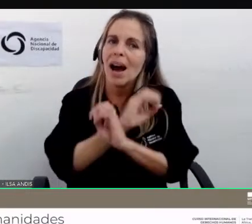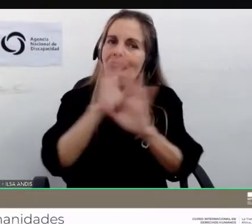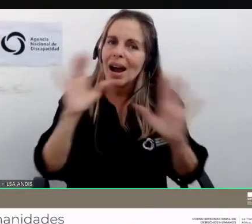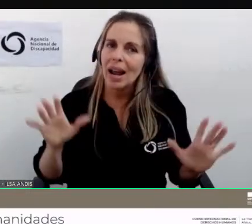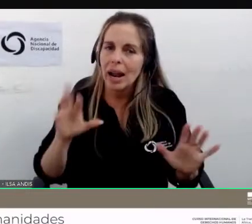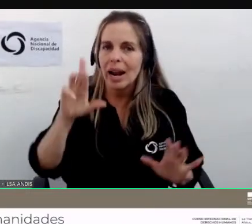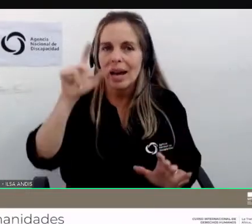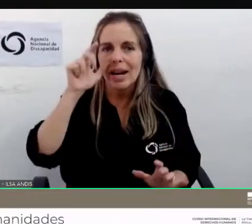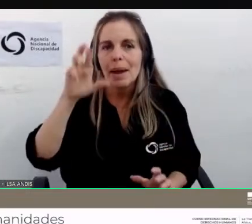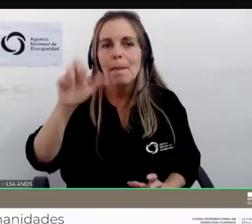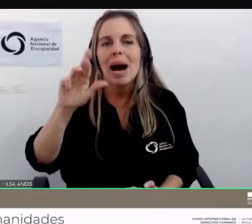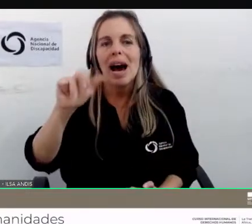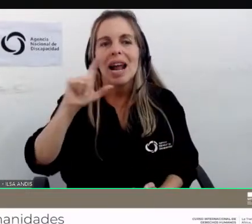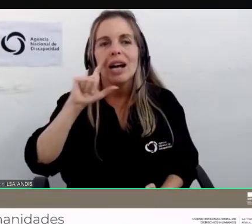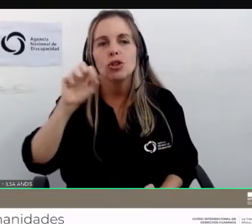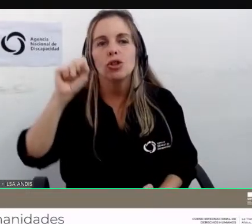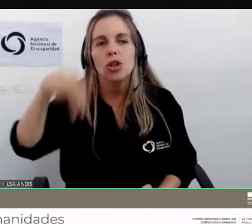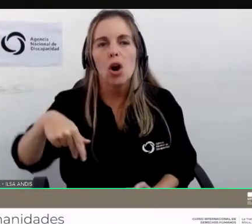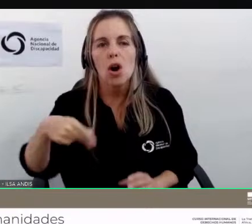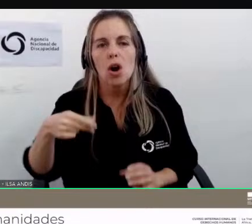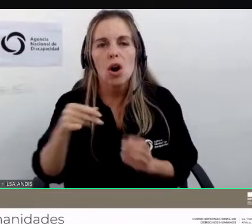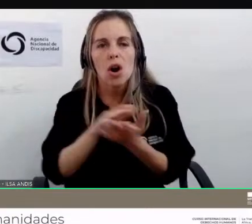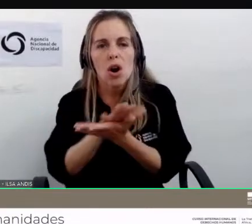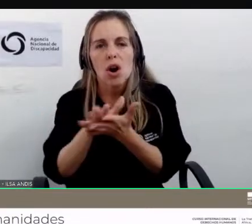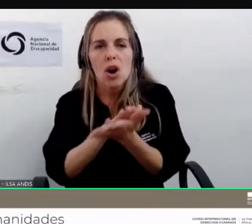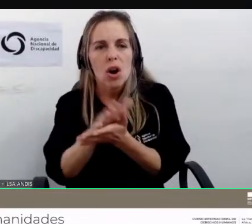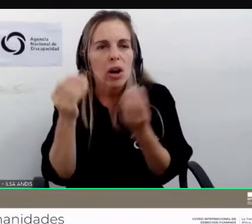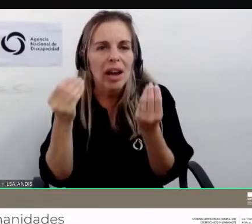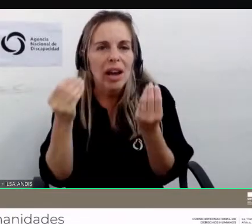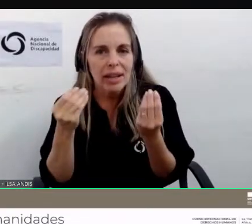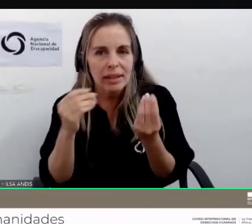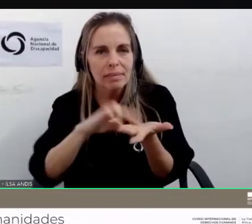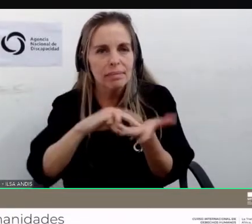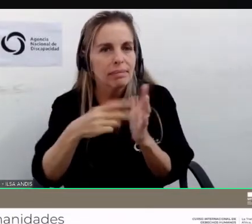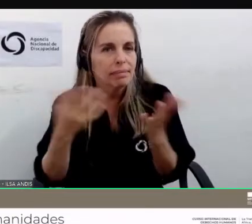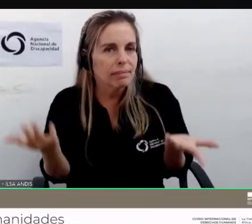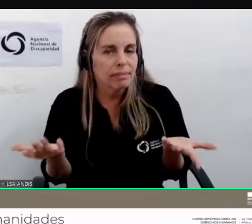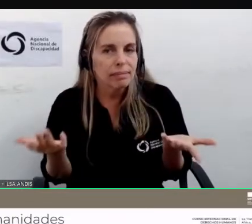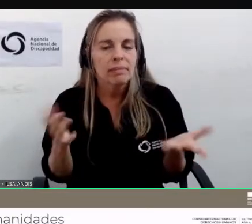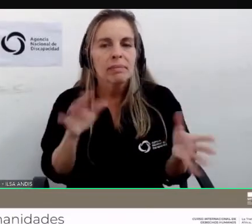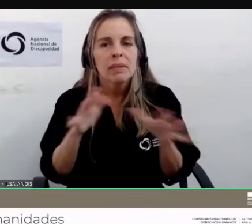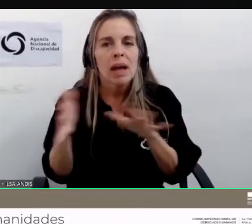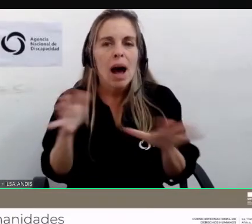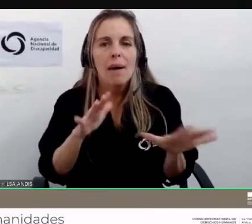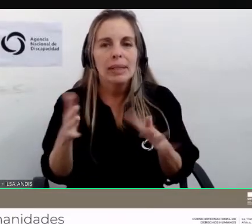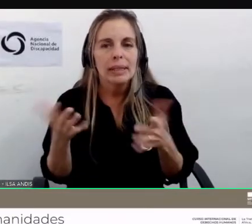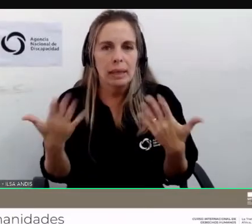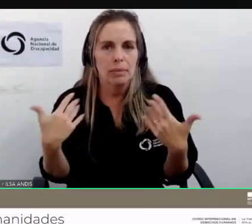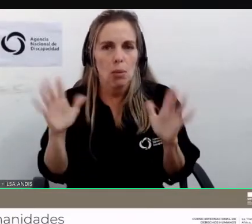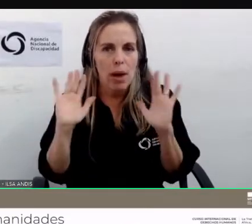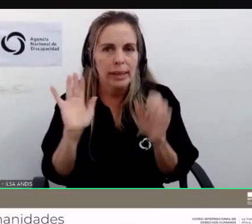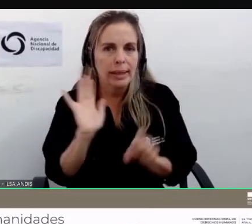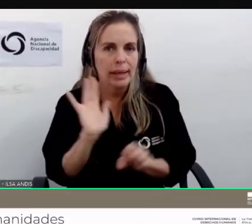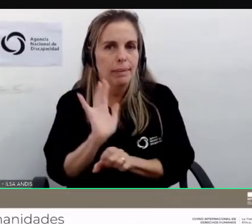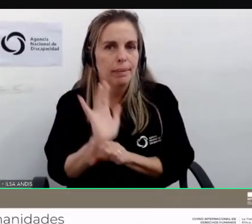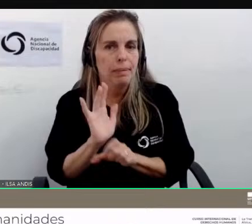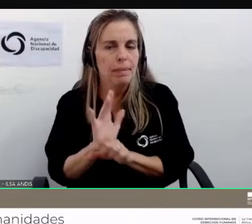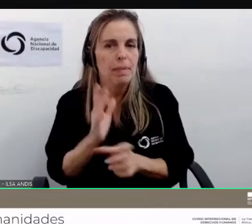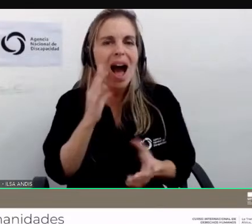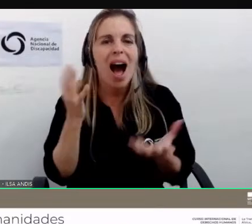in order to clarify what we mean by reparation. Of course, in some cases, there might be some sort